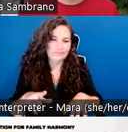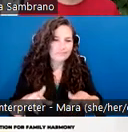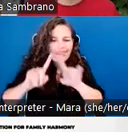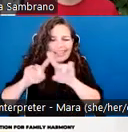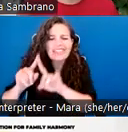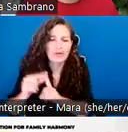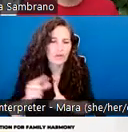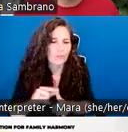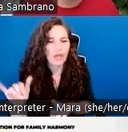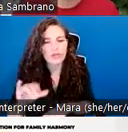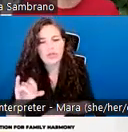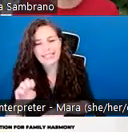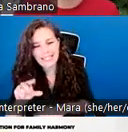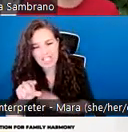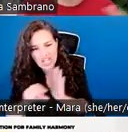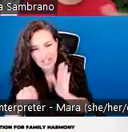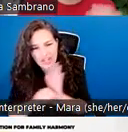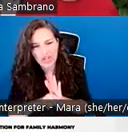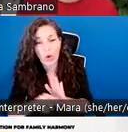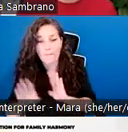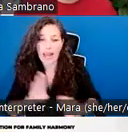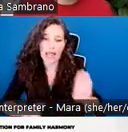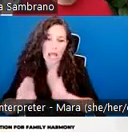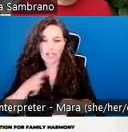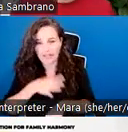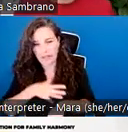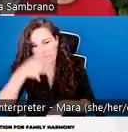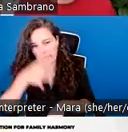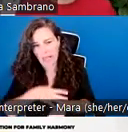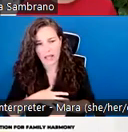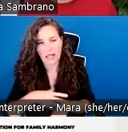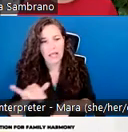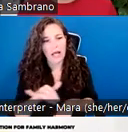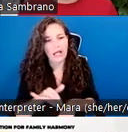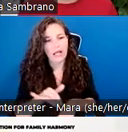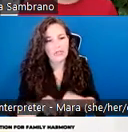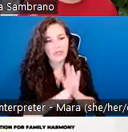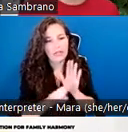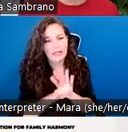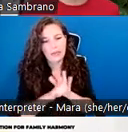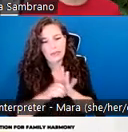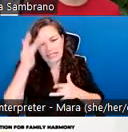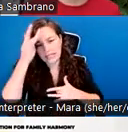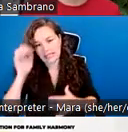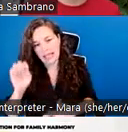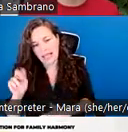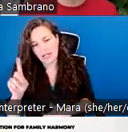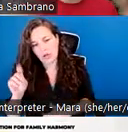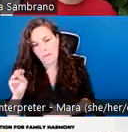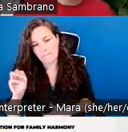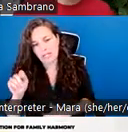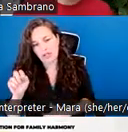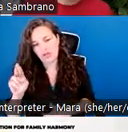male. And then, for example, if we're looking at a specific case, we can take endometriosis as an example. So when we're discussing endometriosis